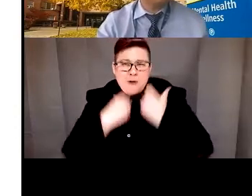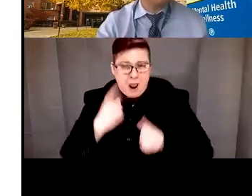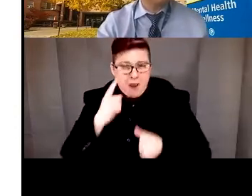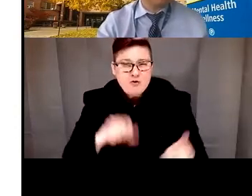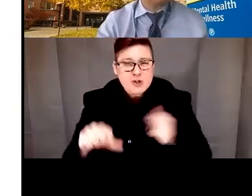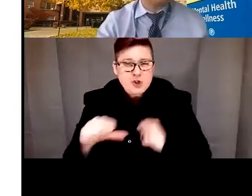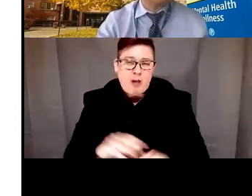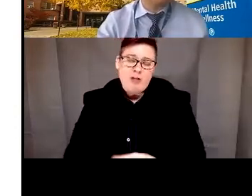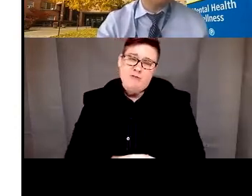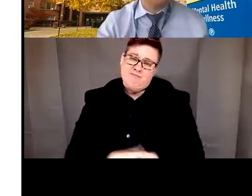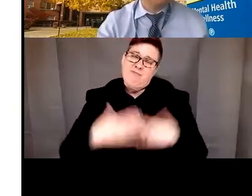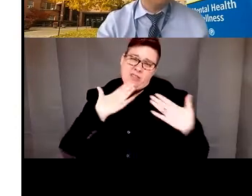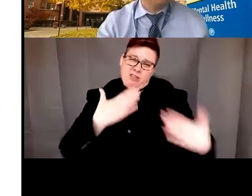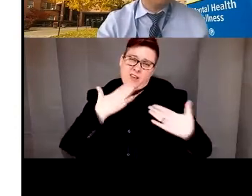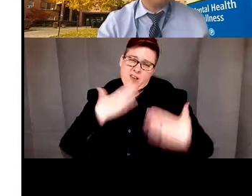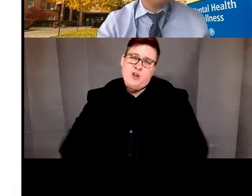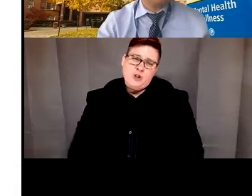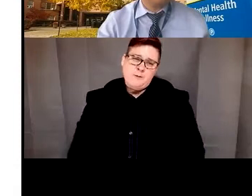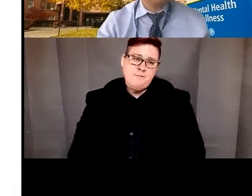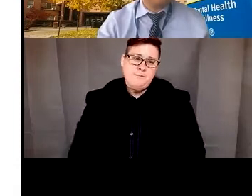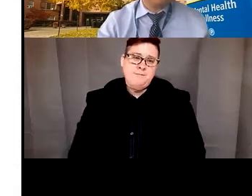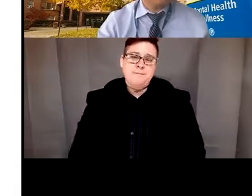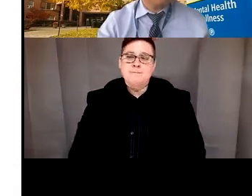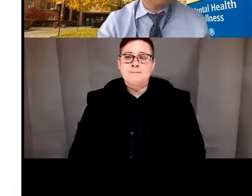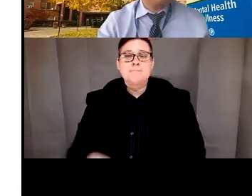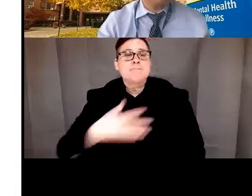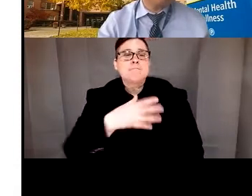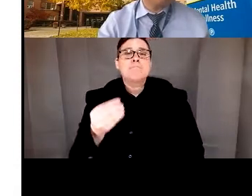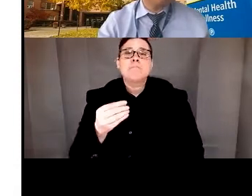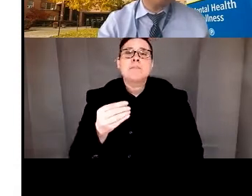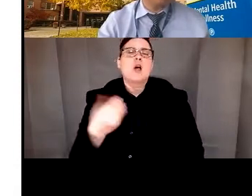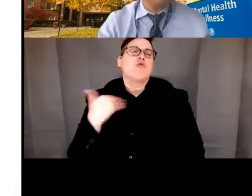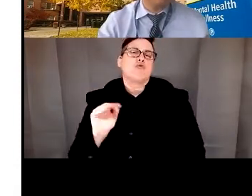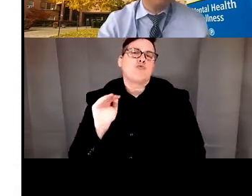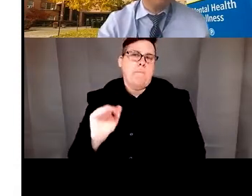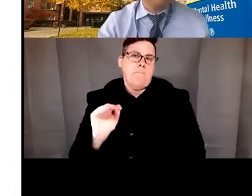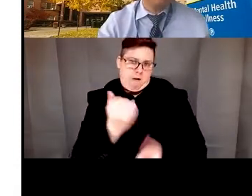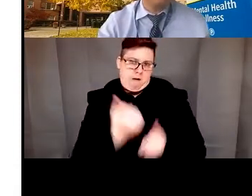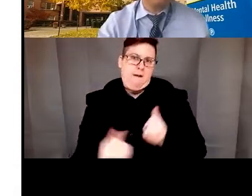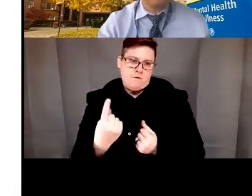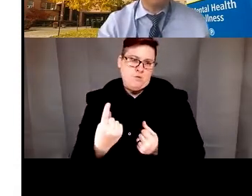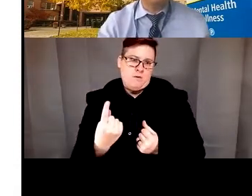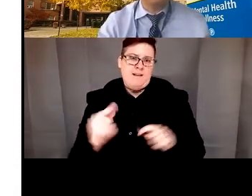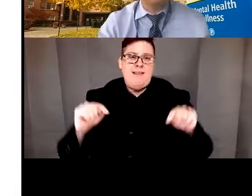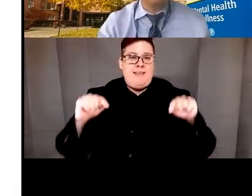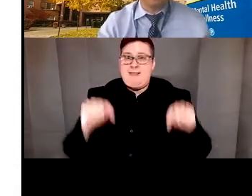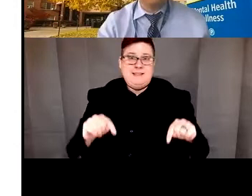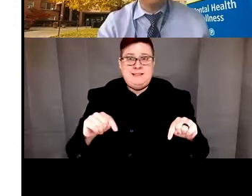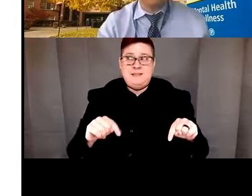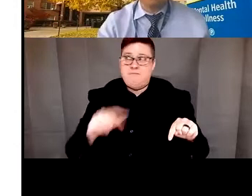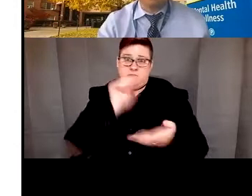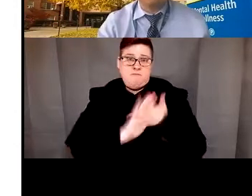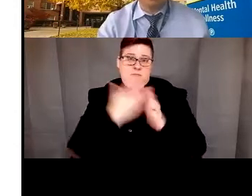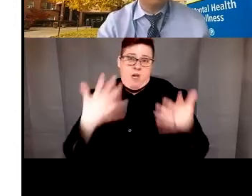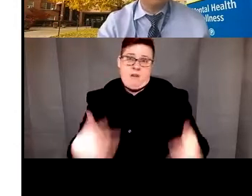I just wanted to thank you. And I also want to remind everybody that this is not the end